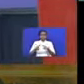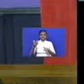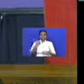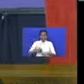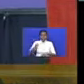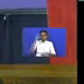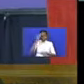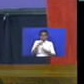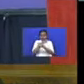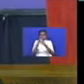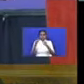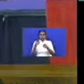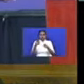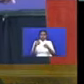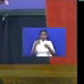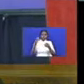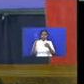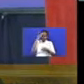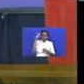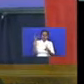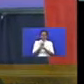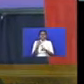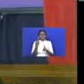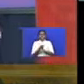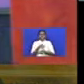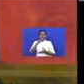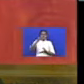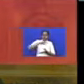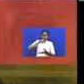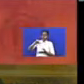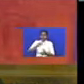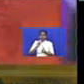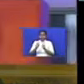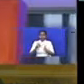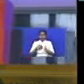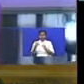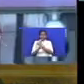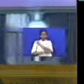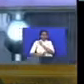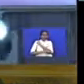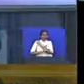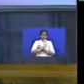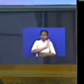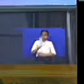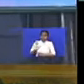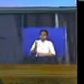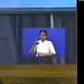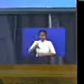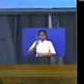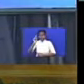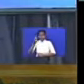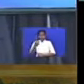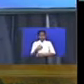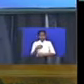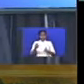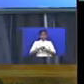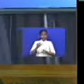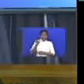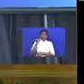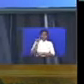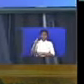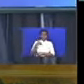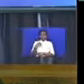have in Kenya. You know which ones you have in Zambia. I was in Zambia, and most of your supermarkets are actually South African